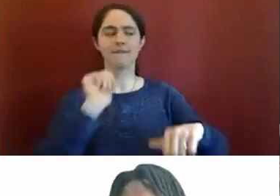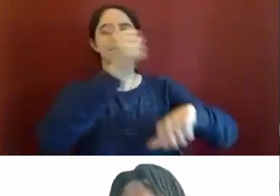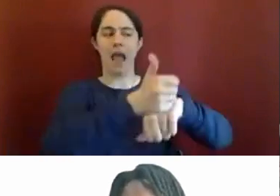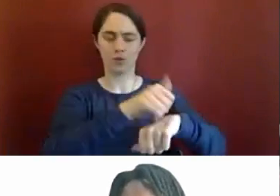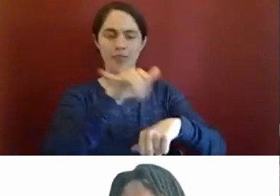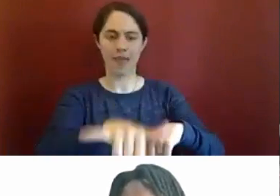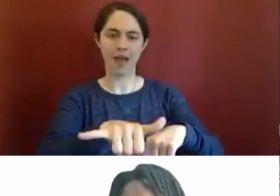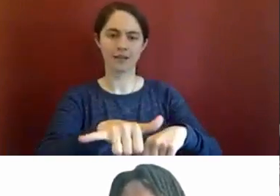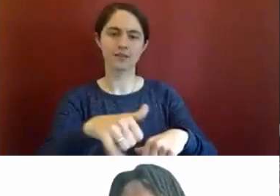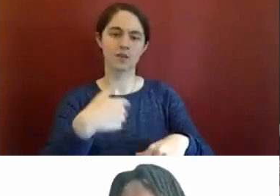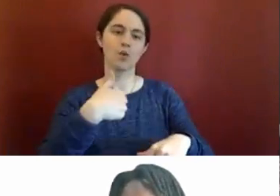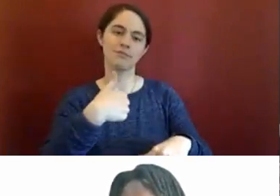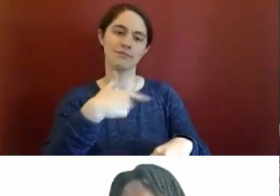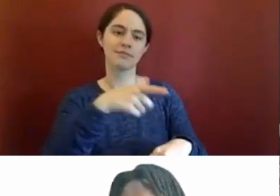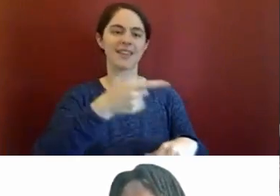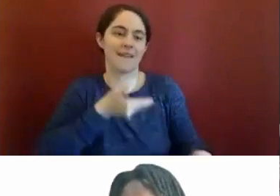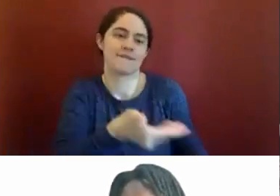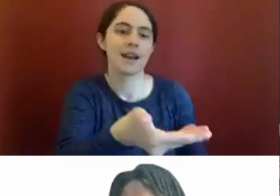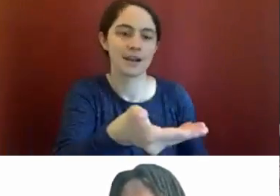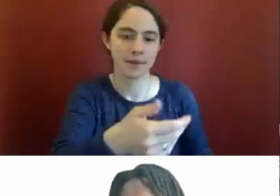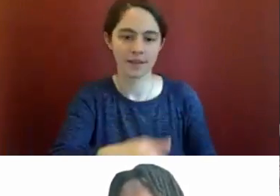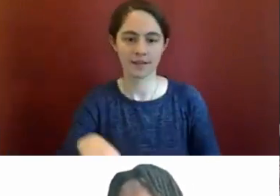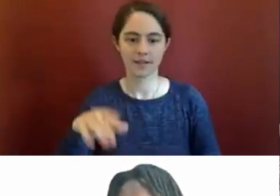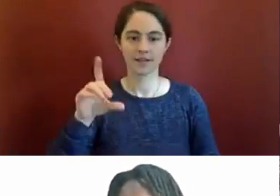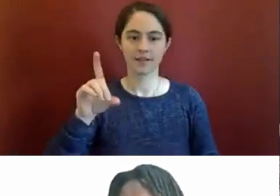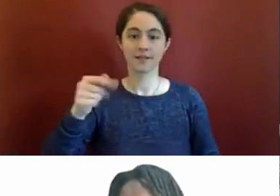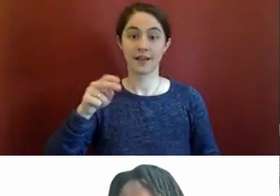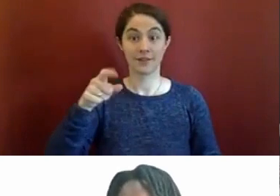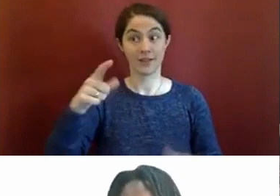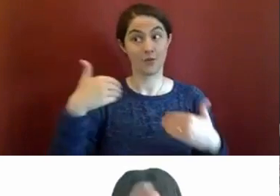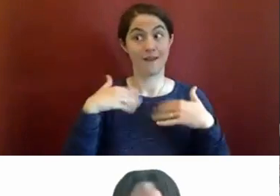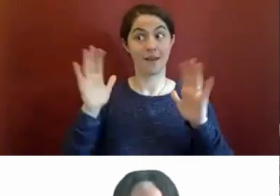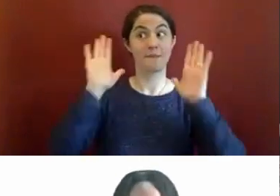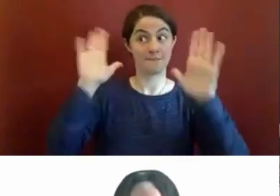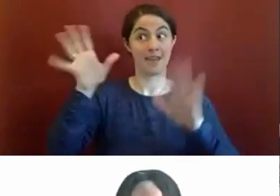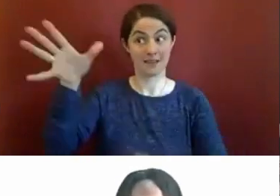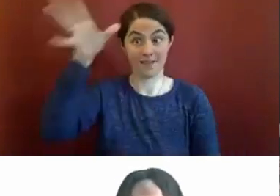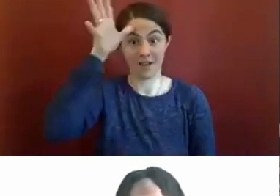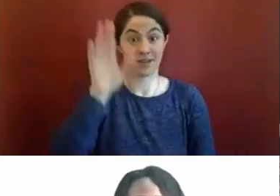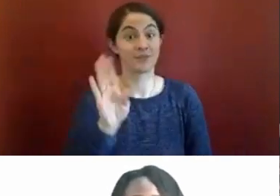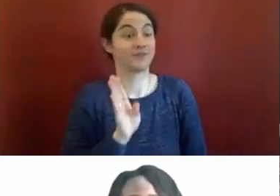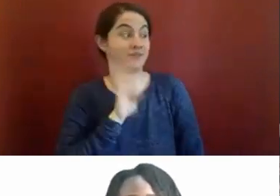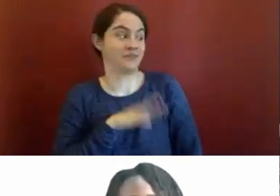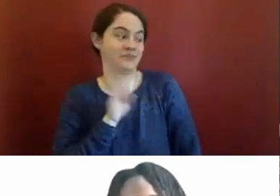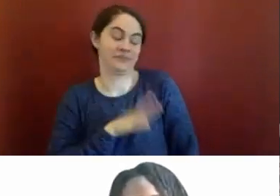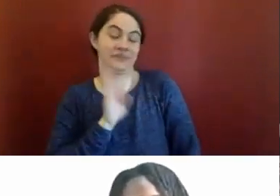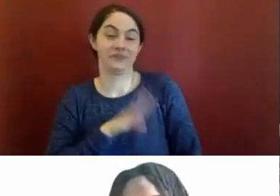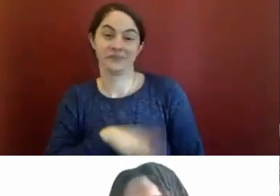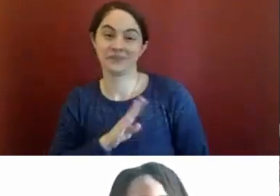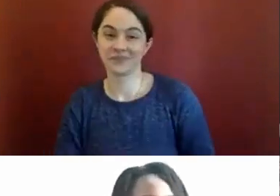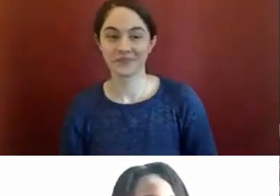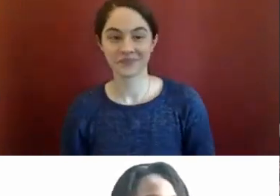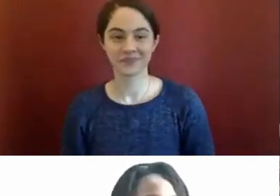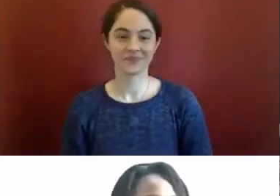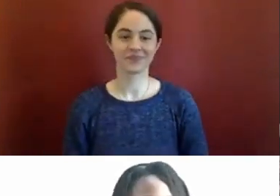way. You have an amazing father. I know. But okay, so